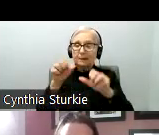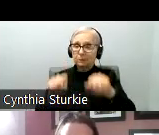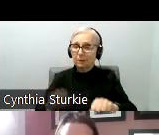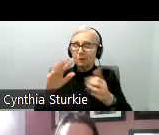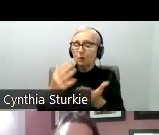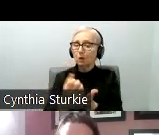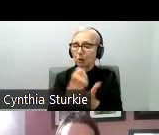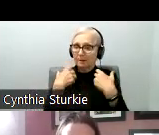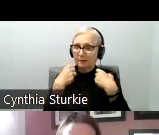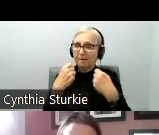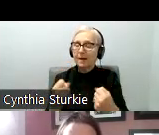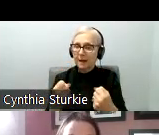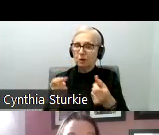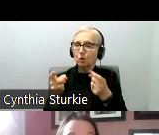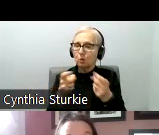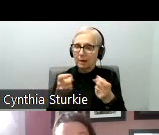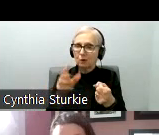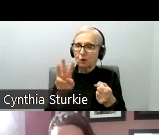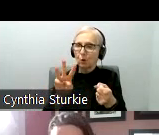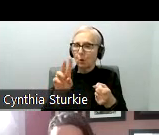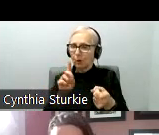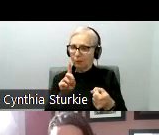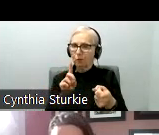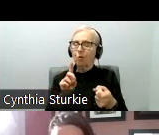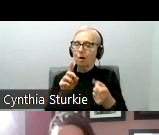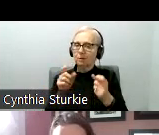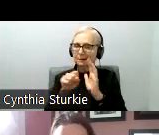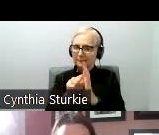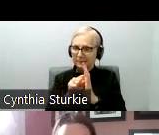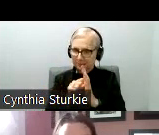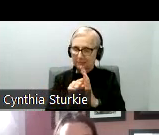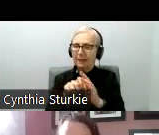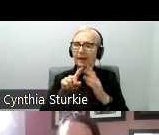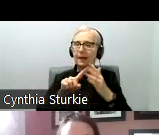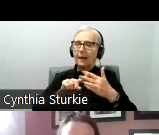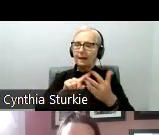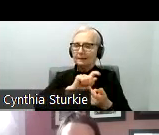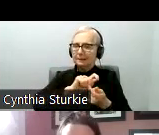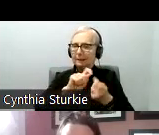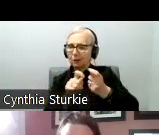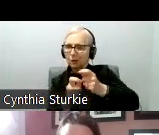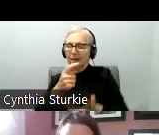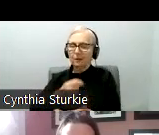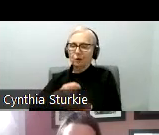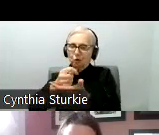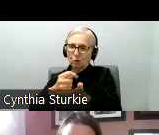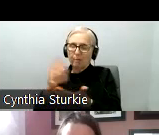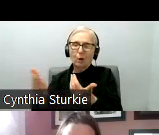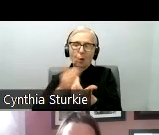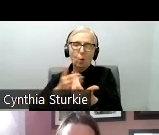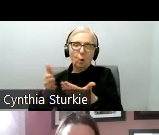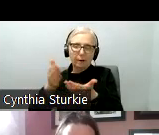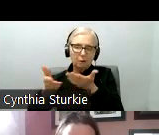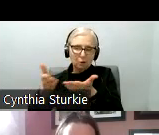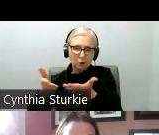helping to manage the withdrawal symptoms at the same time that they begin their journey into treatment or whatever service they need is what this